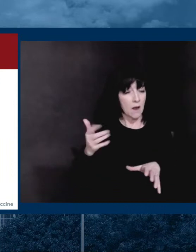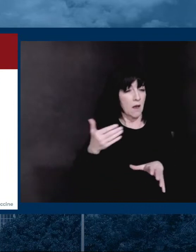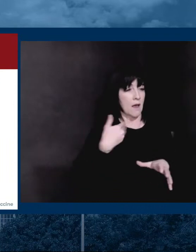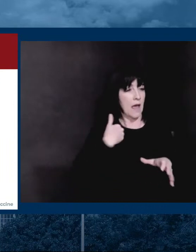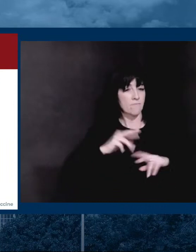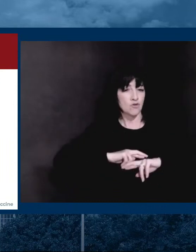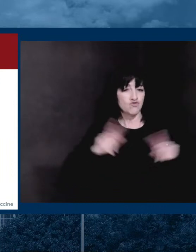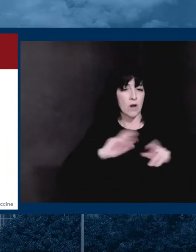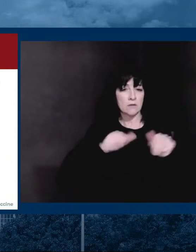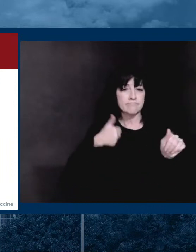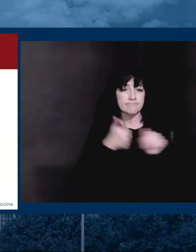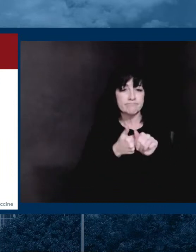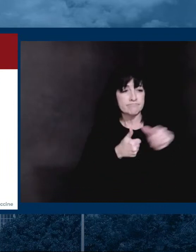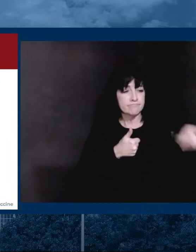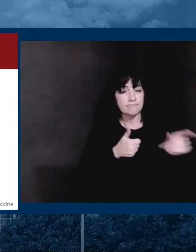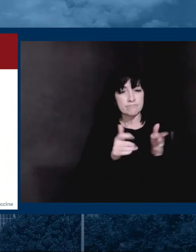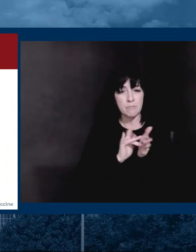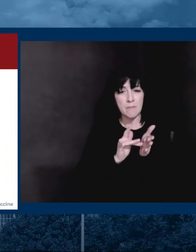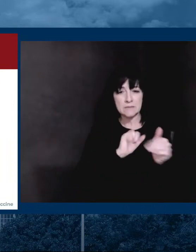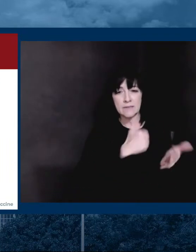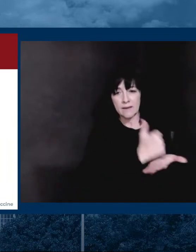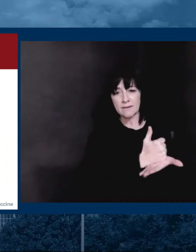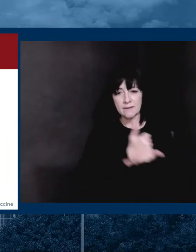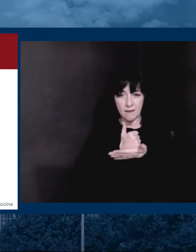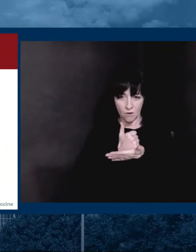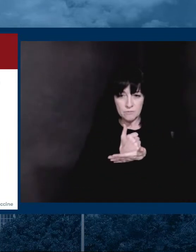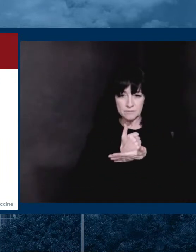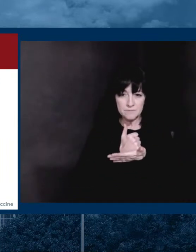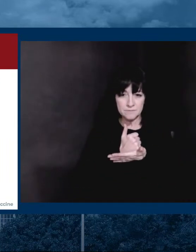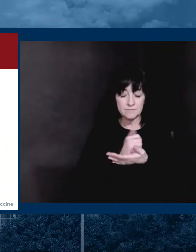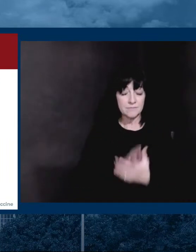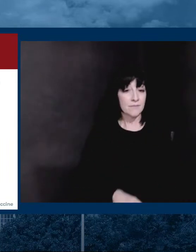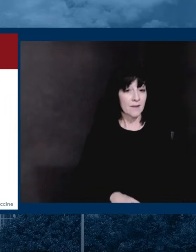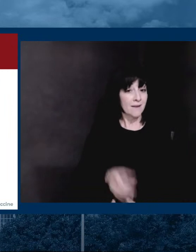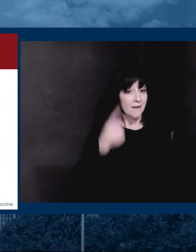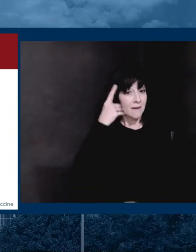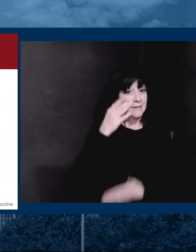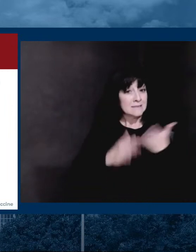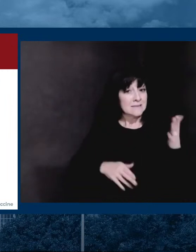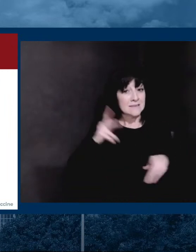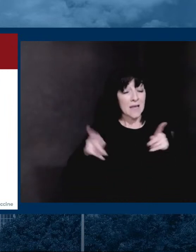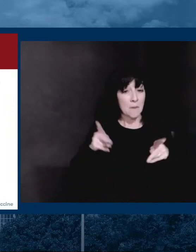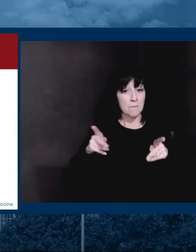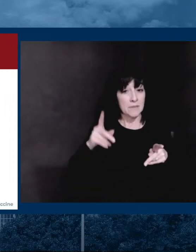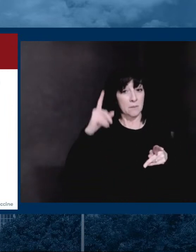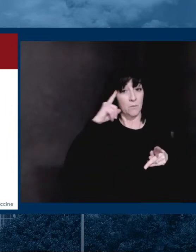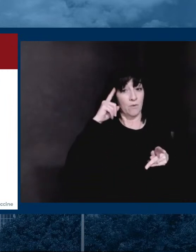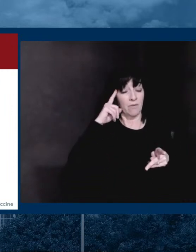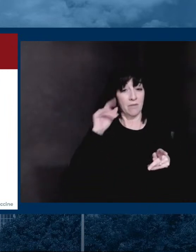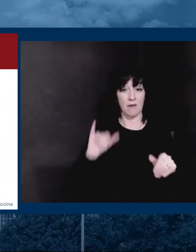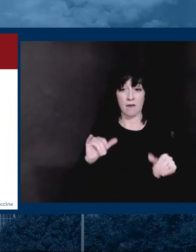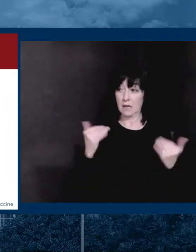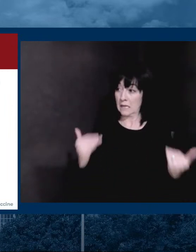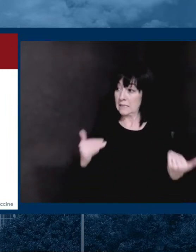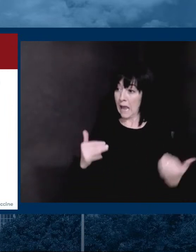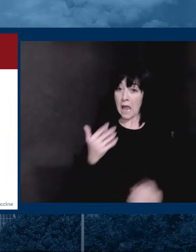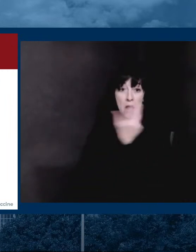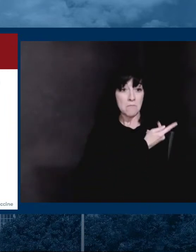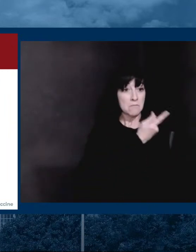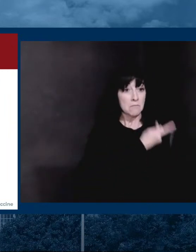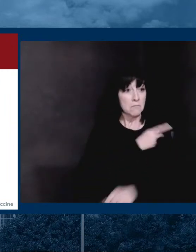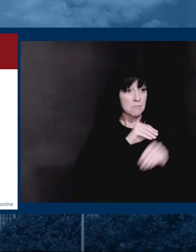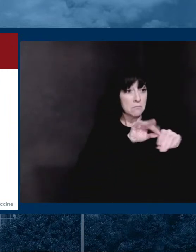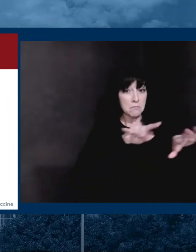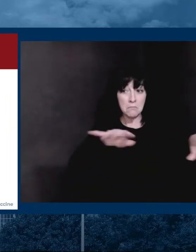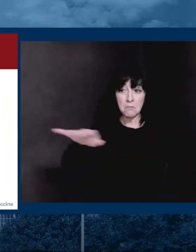stop social distancing, and it's not a go ahead to start holding large gatherings and parties again. All of these are things that we've heard